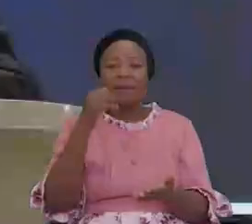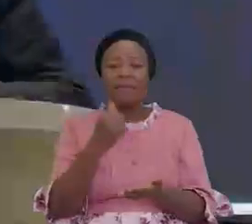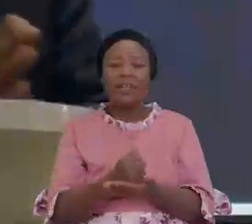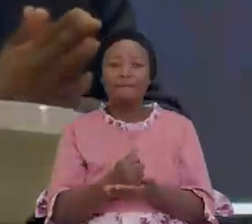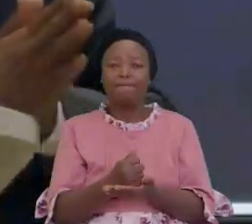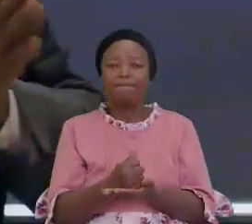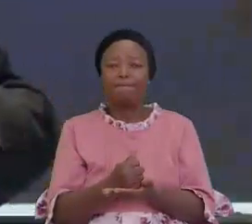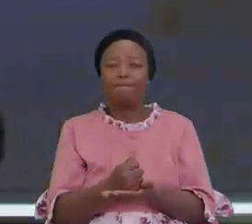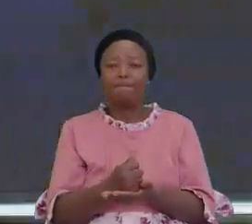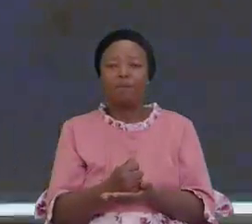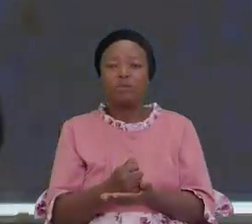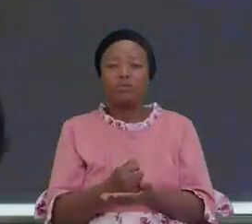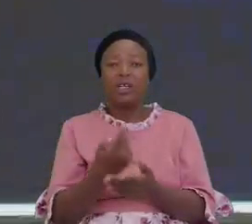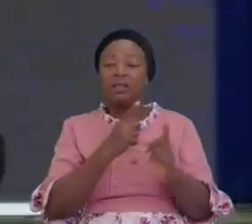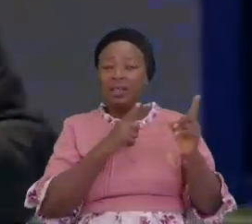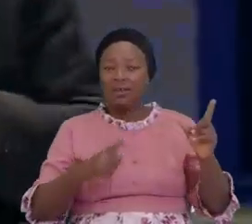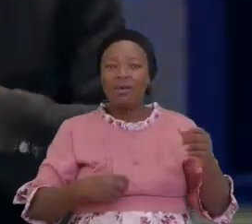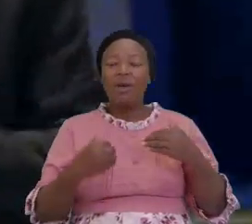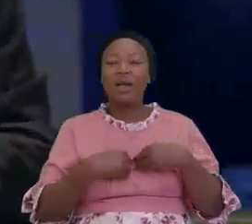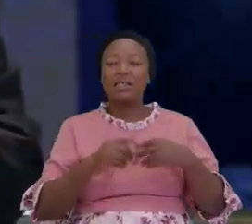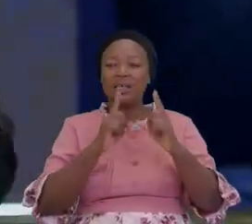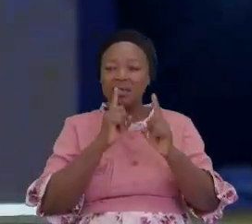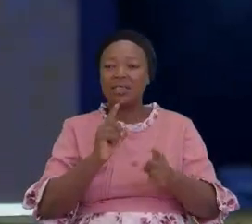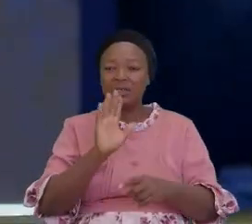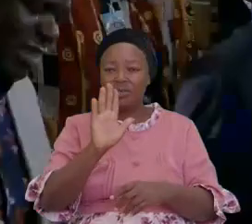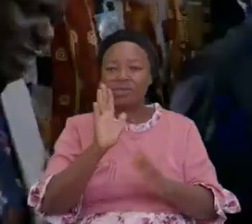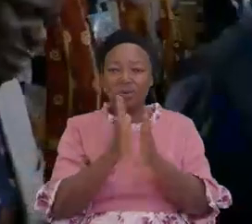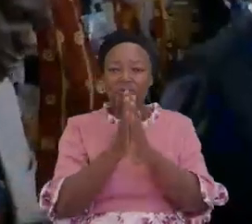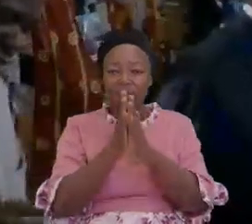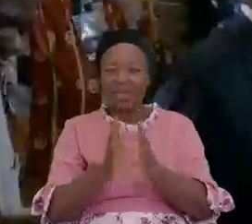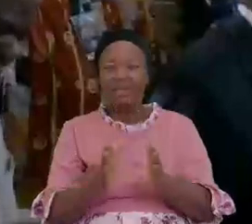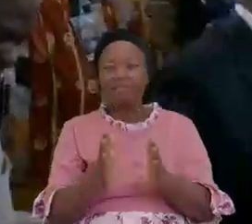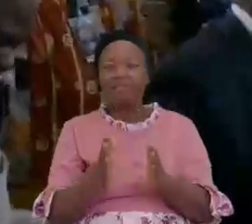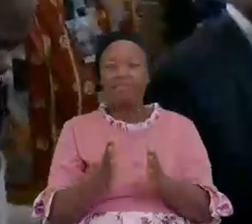The Lord has answered your prayer.